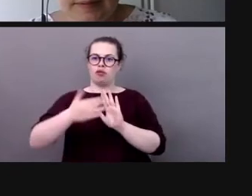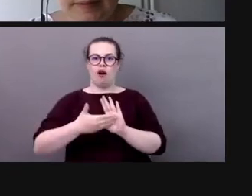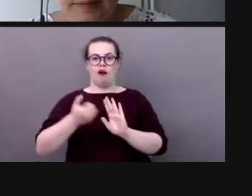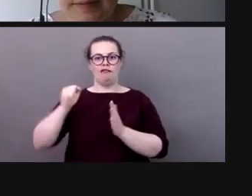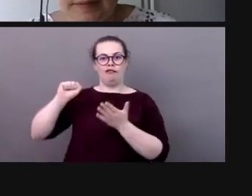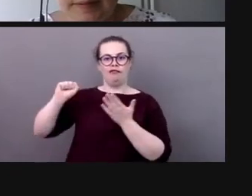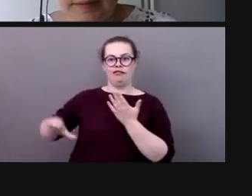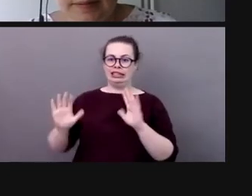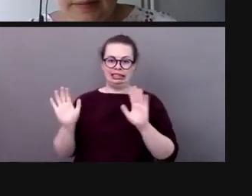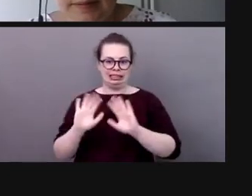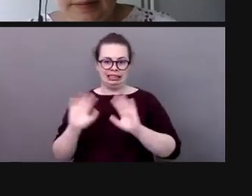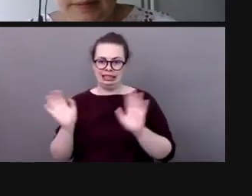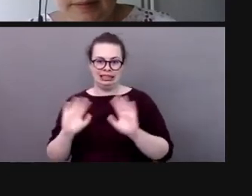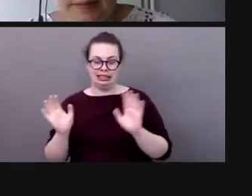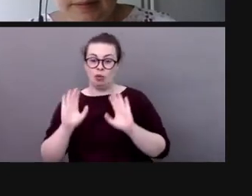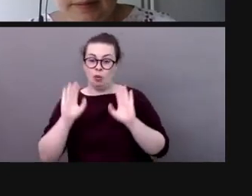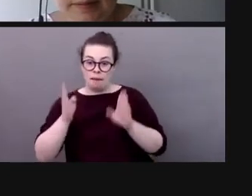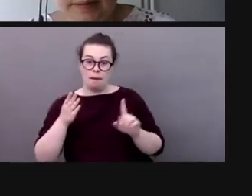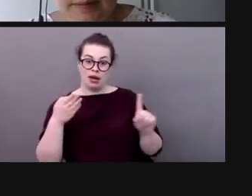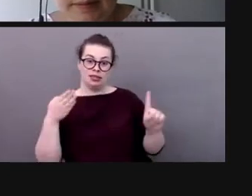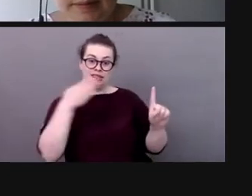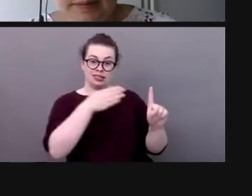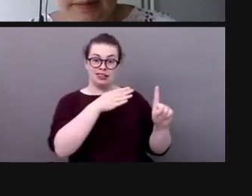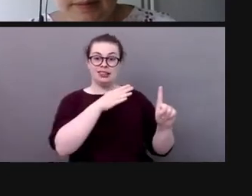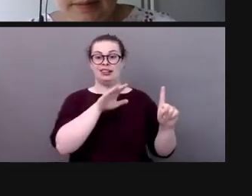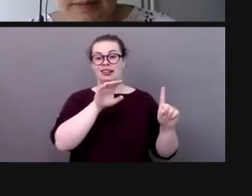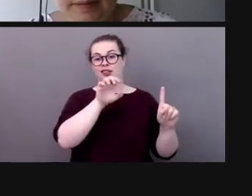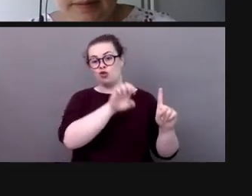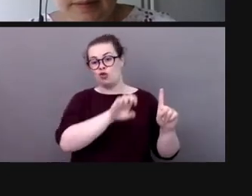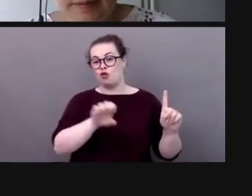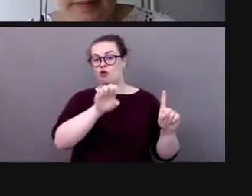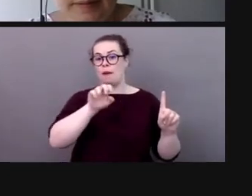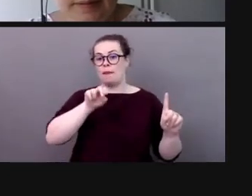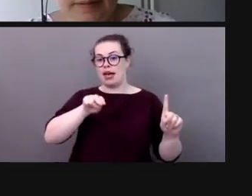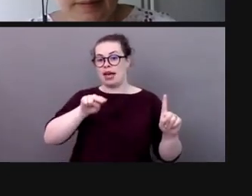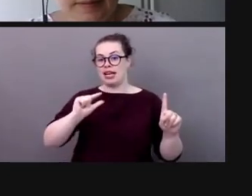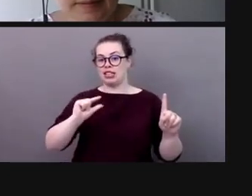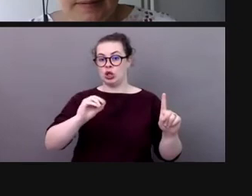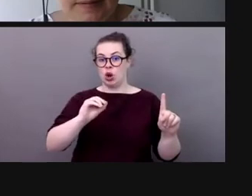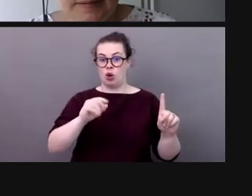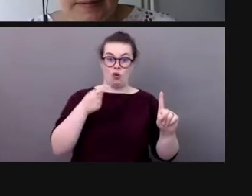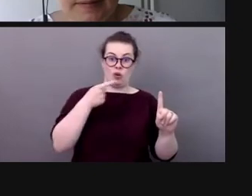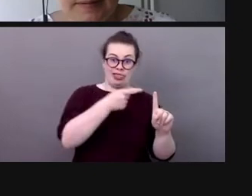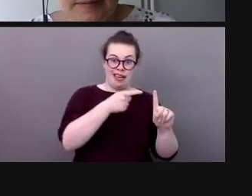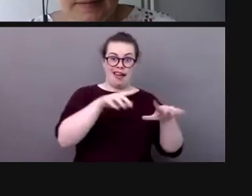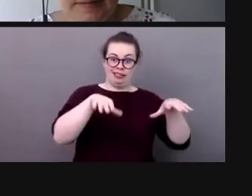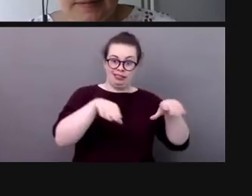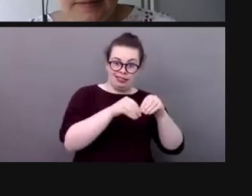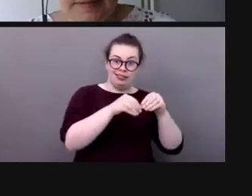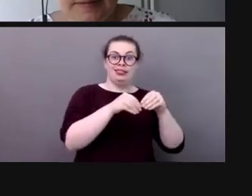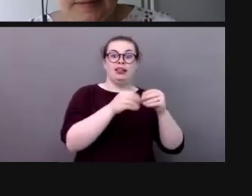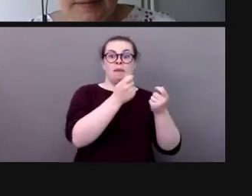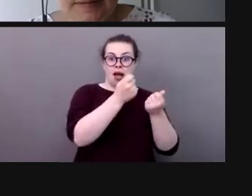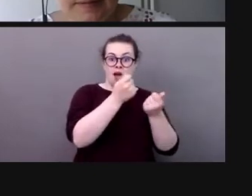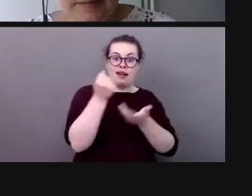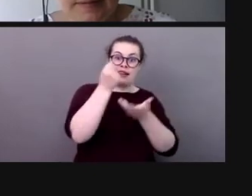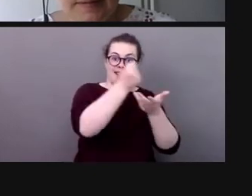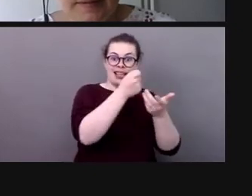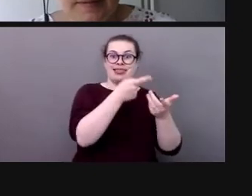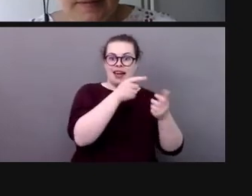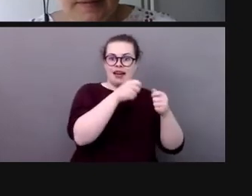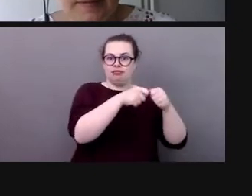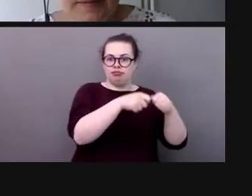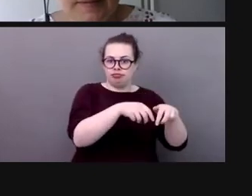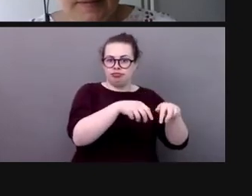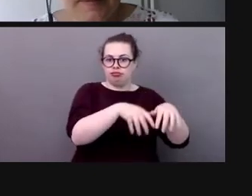European NGOs or organizations, but putting more emphasis on the work that is directly